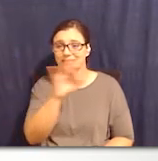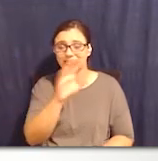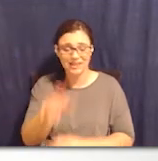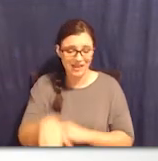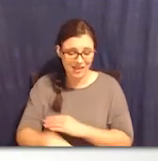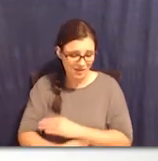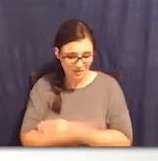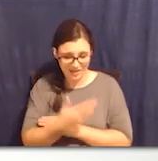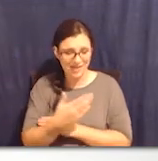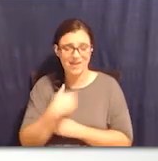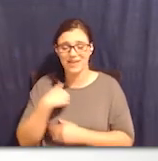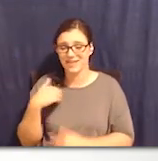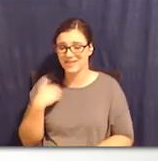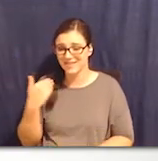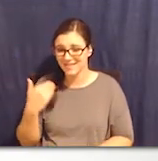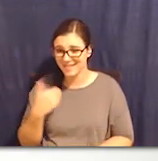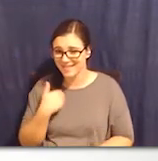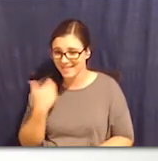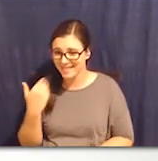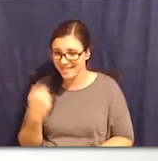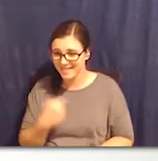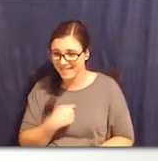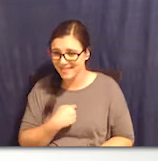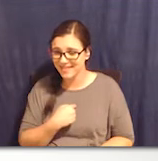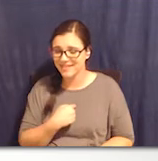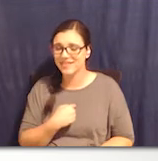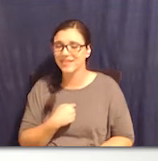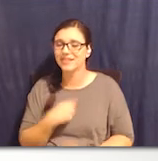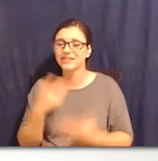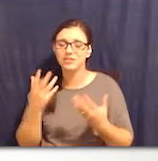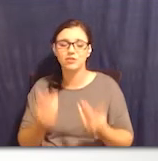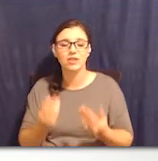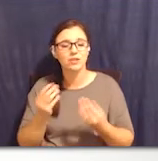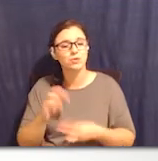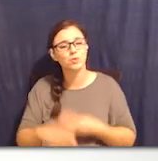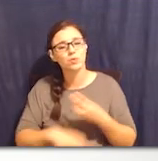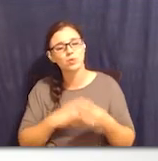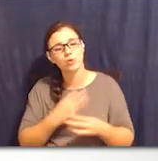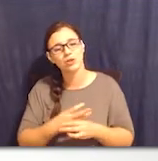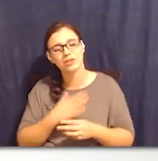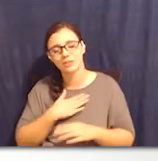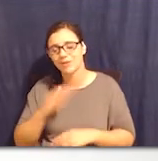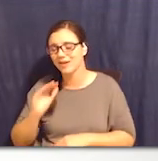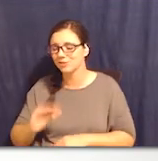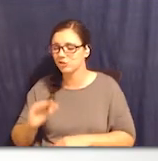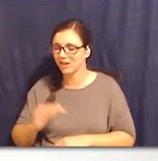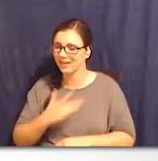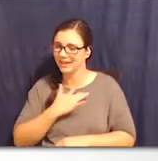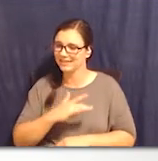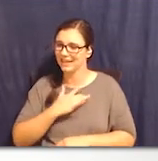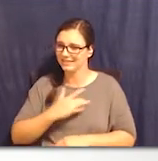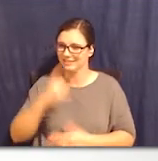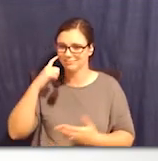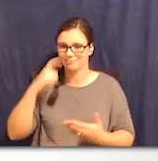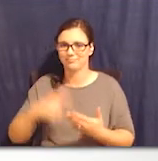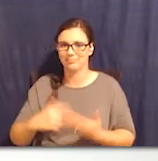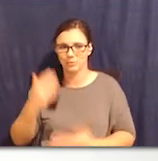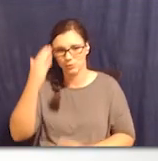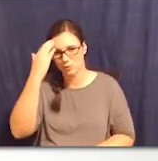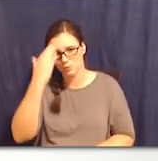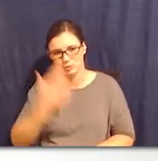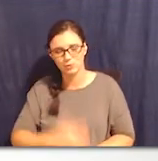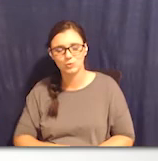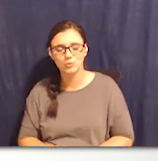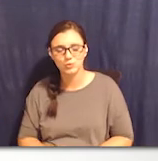Summerfly was buzzing every night when I was young. In the gentle world my